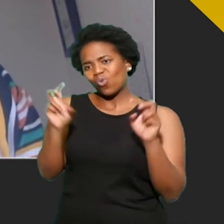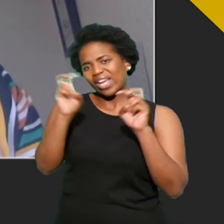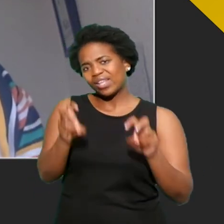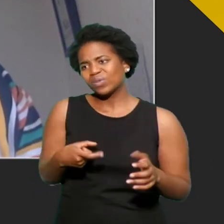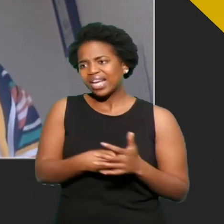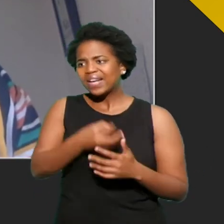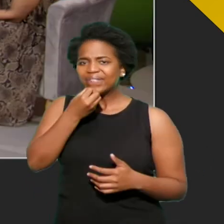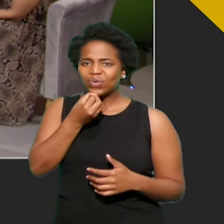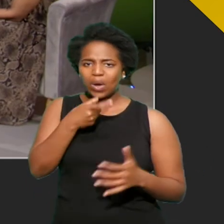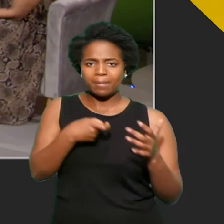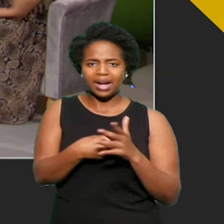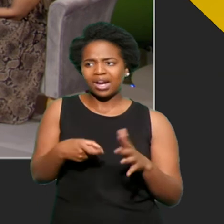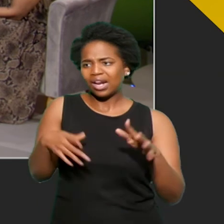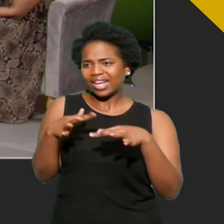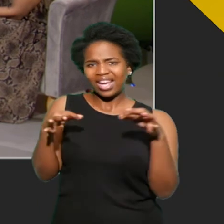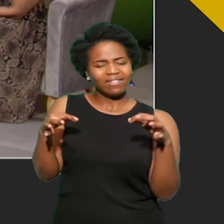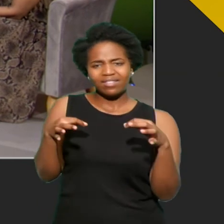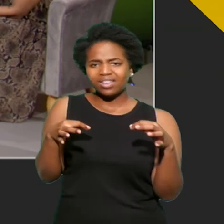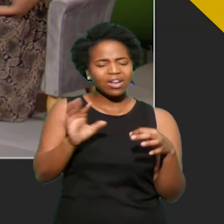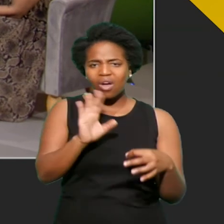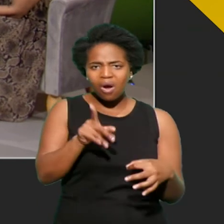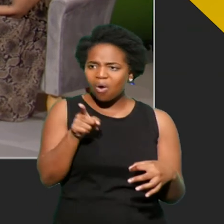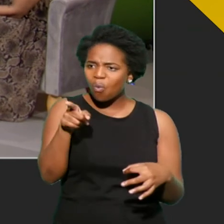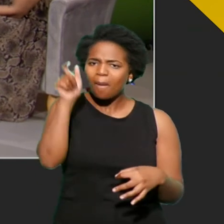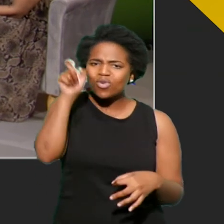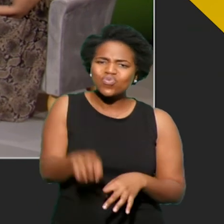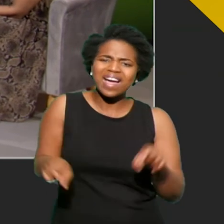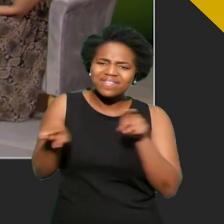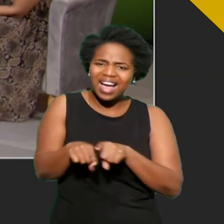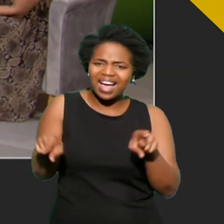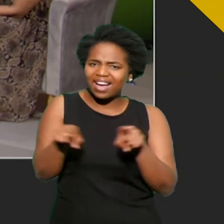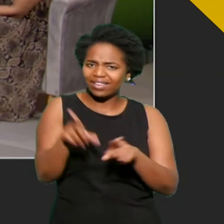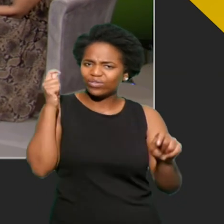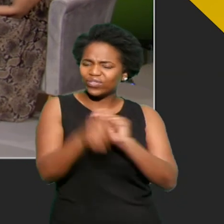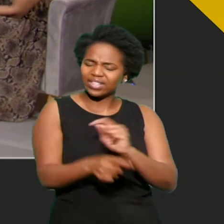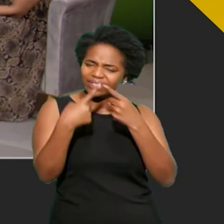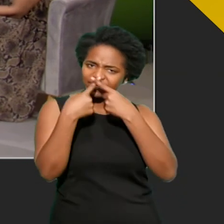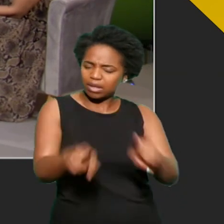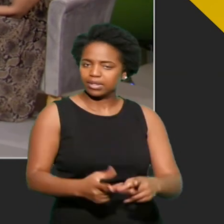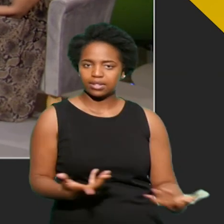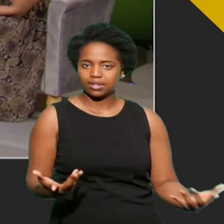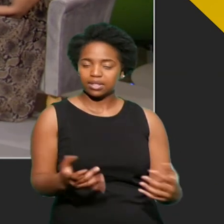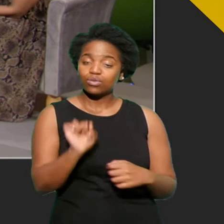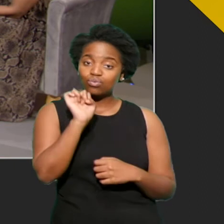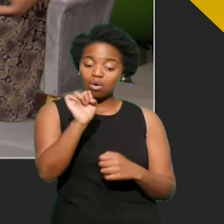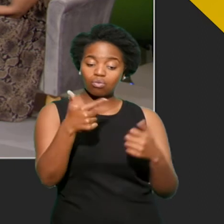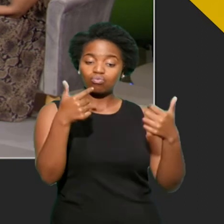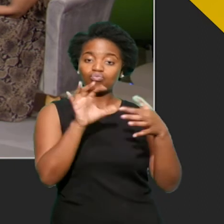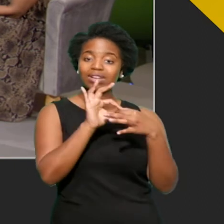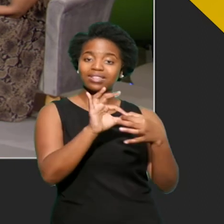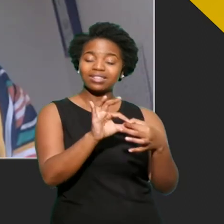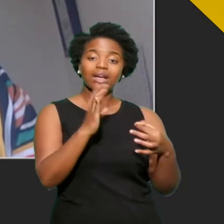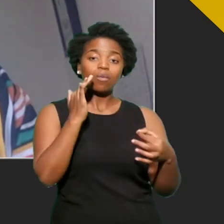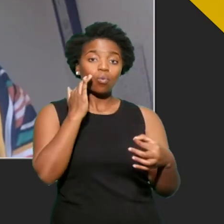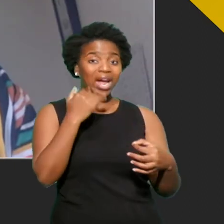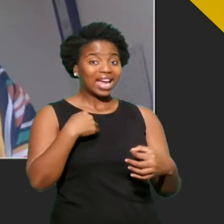view that as a change of behavior. Yes. What would be an indication of a change of behavior in your relationship is when he